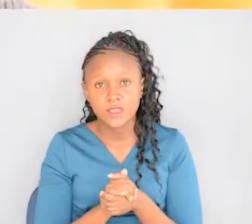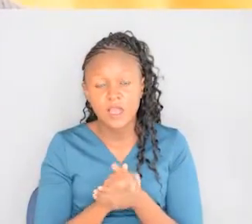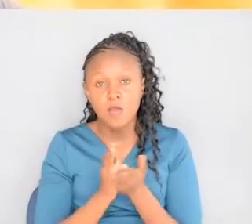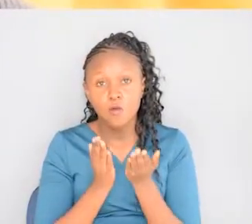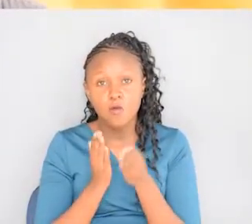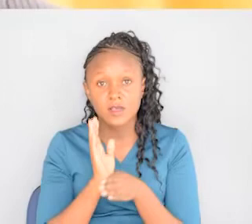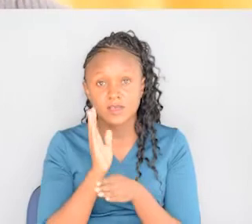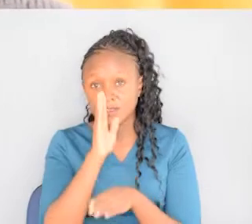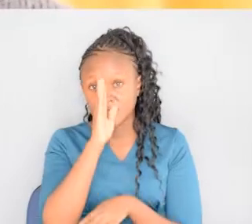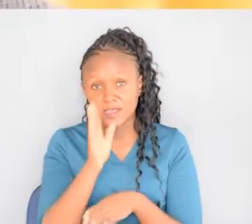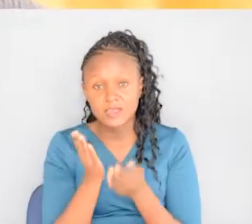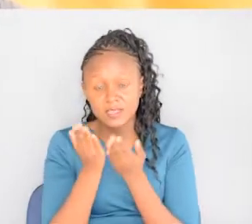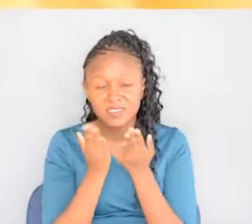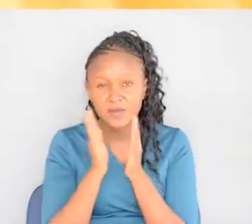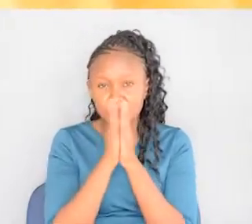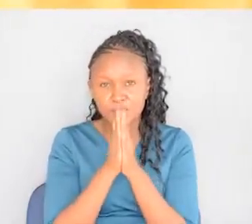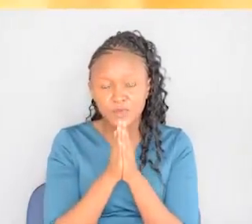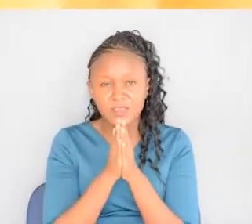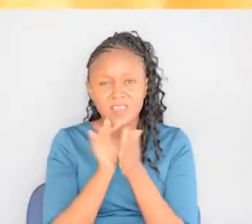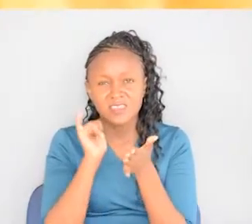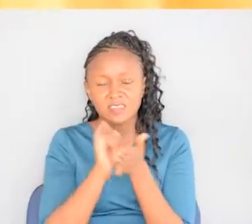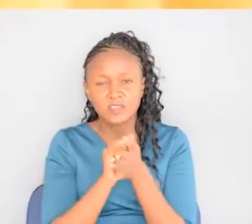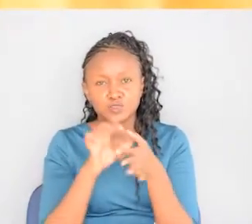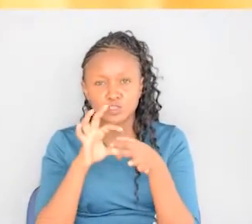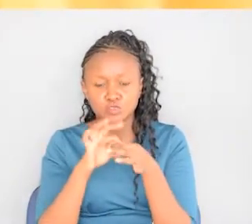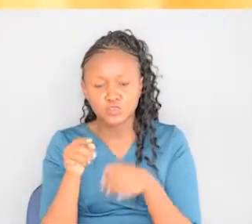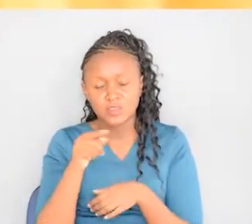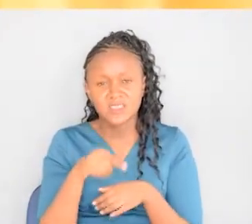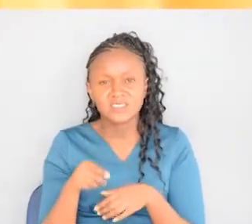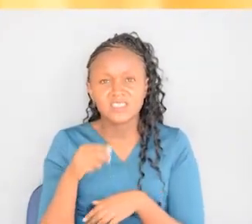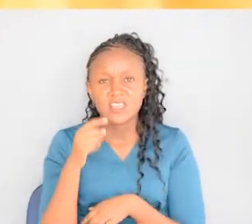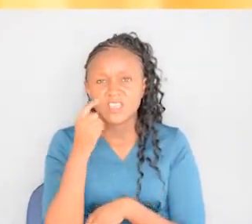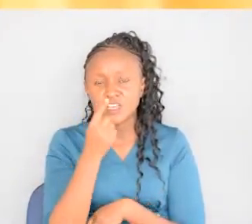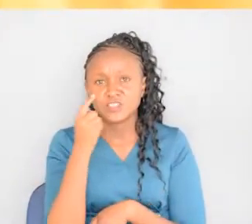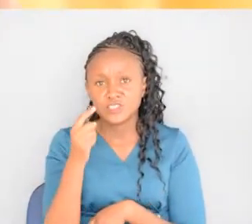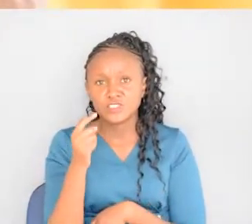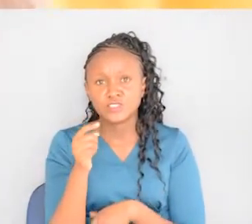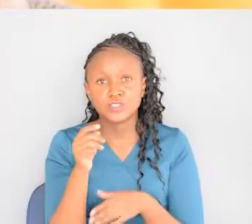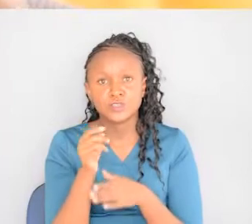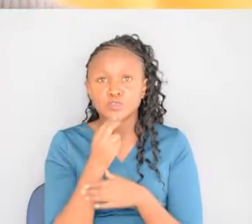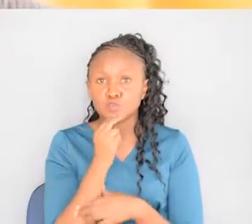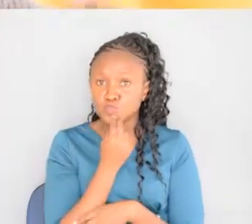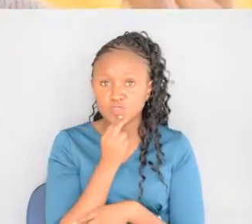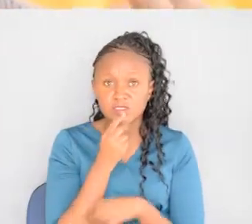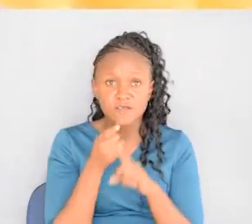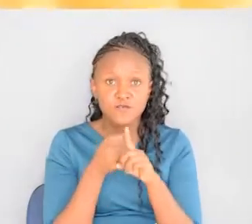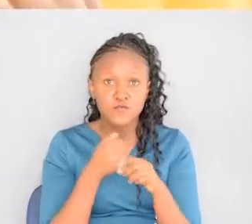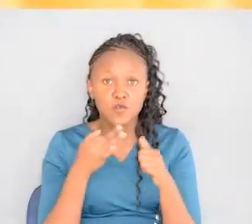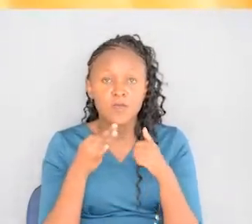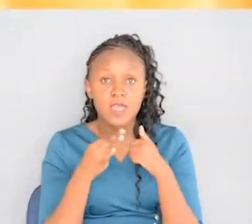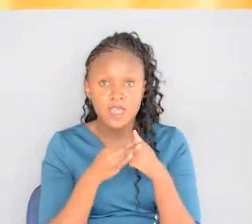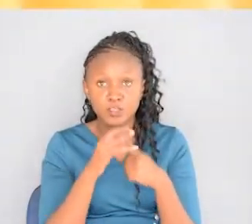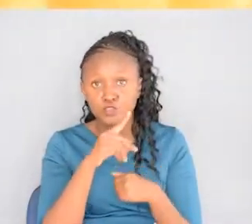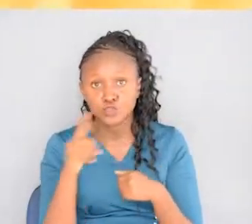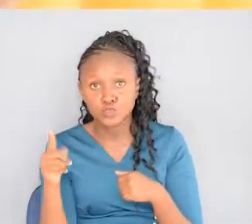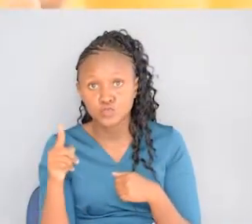for our Sunday service. And I pray that also you'll join us as a youth every Tuesday from